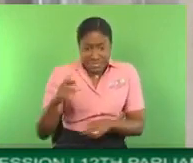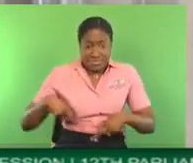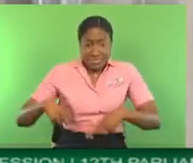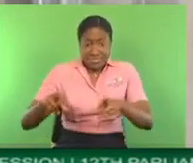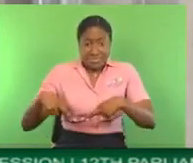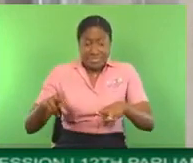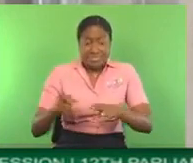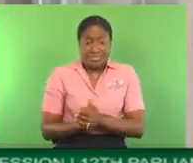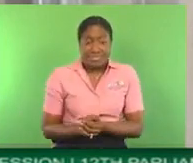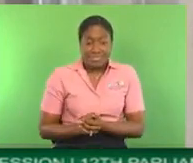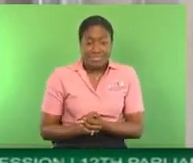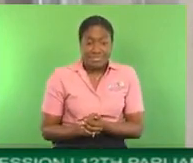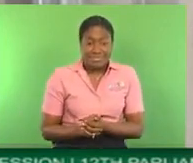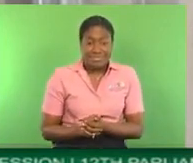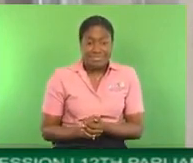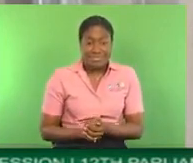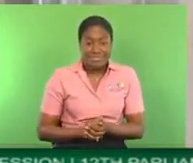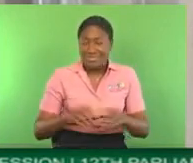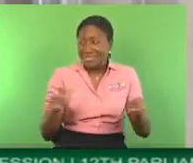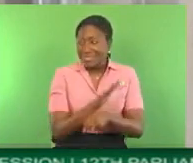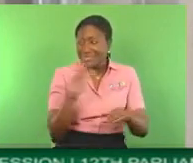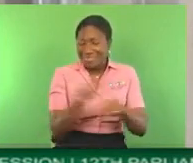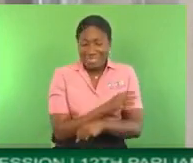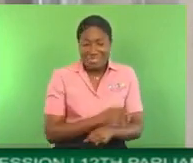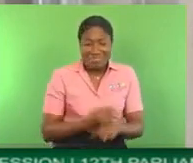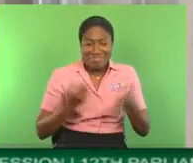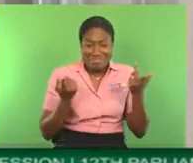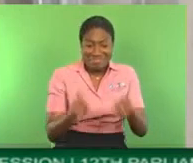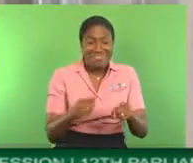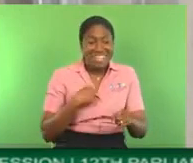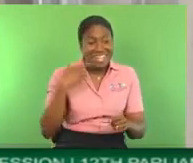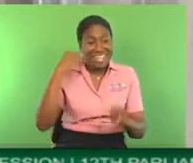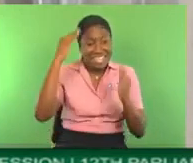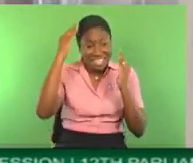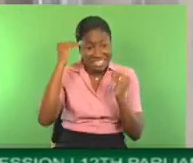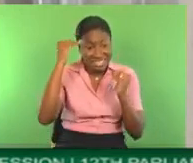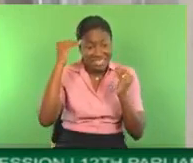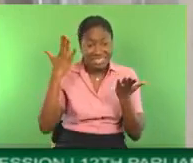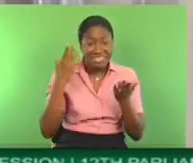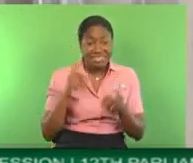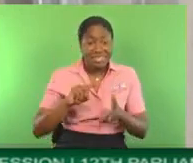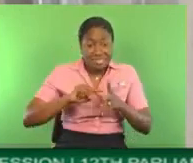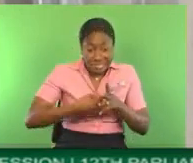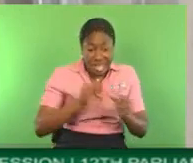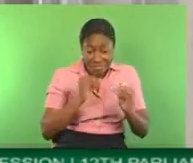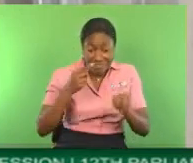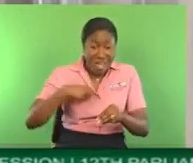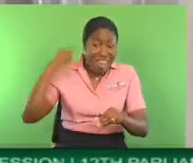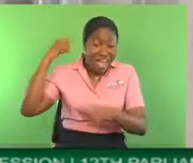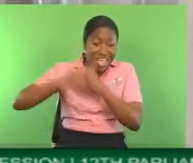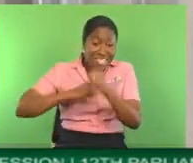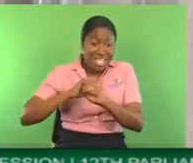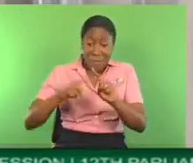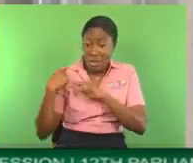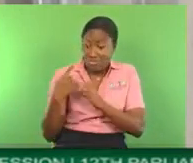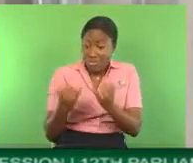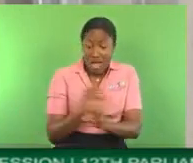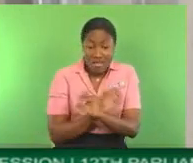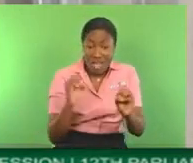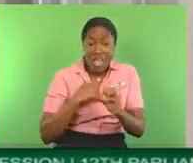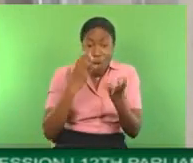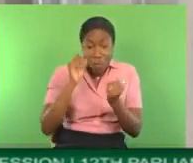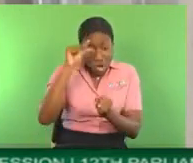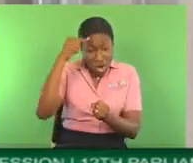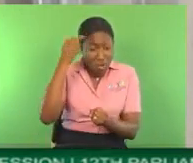are totally affected by this, and I would expect that is enforced since last year, but nothing. I want to let the government know